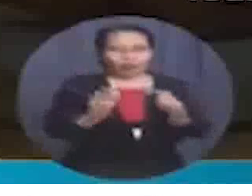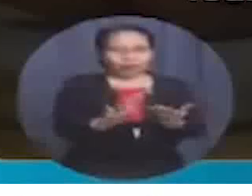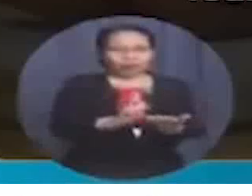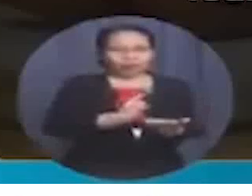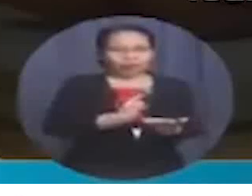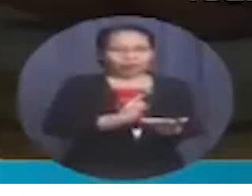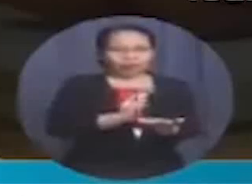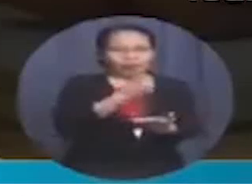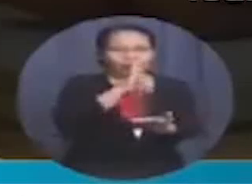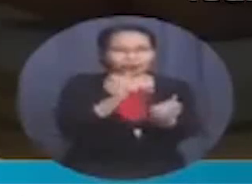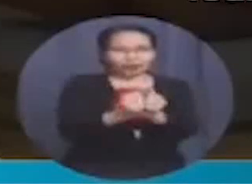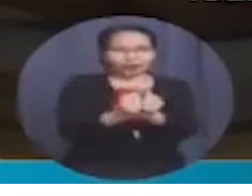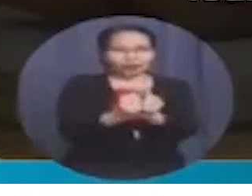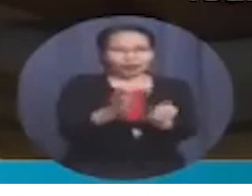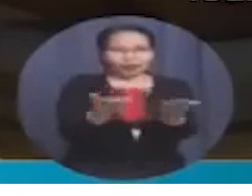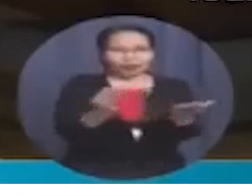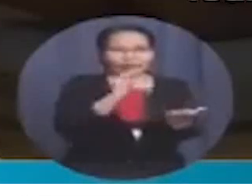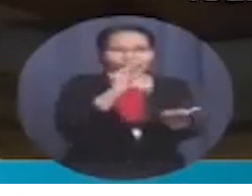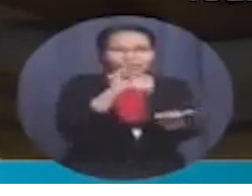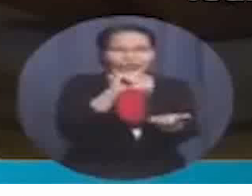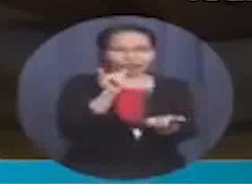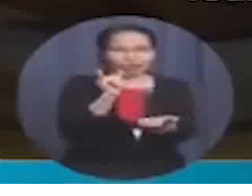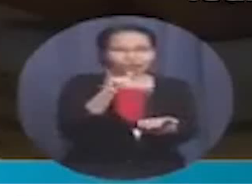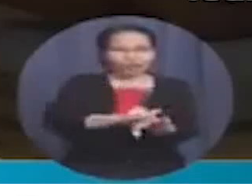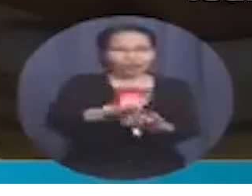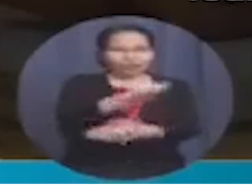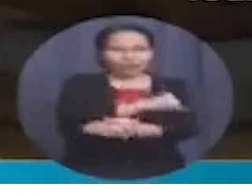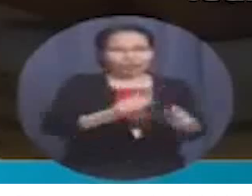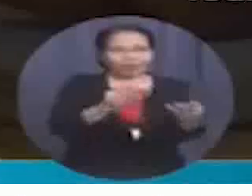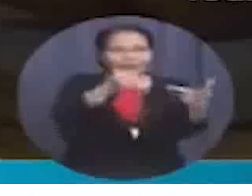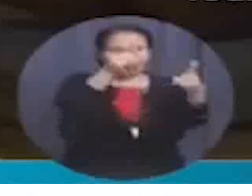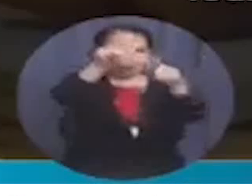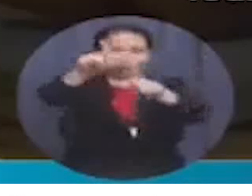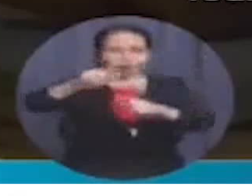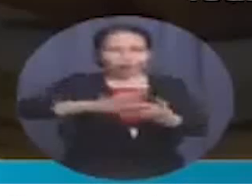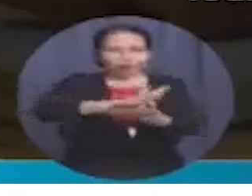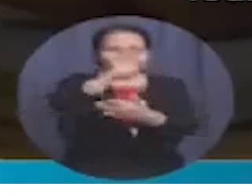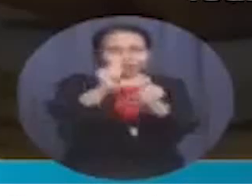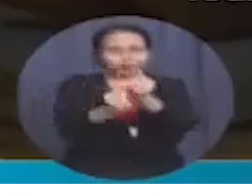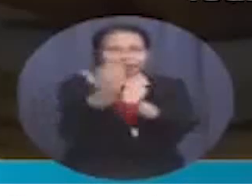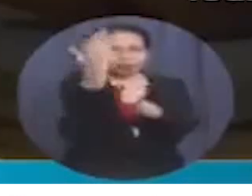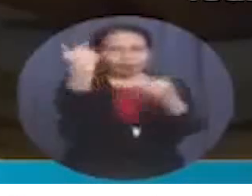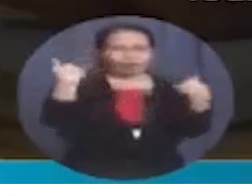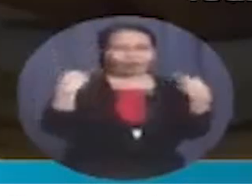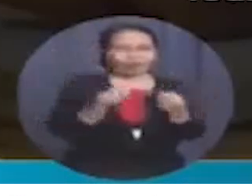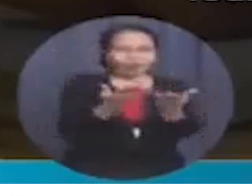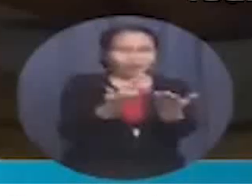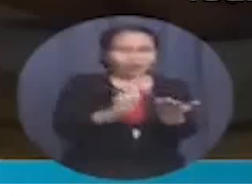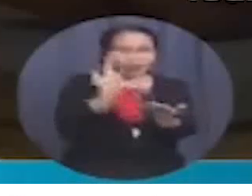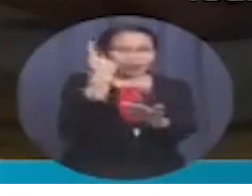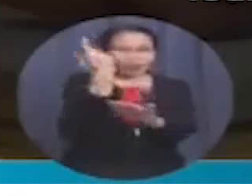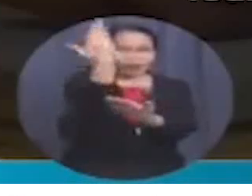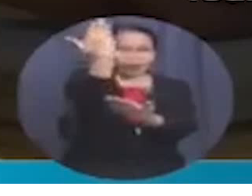given me, be with me where I am, that they may behold my glory, which thou hast given